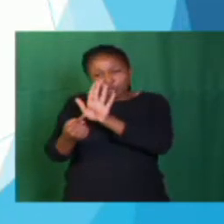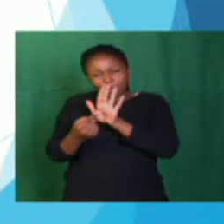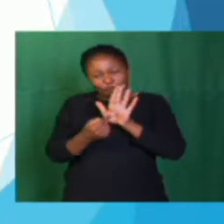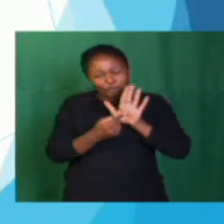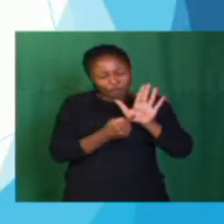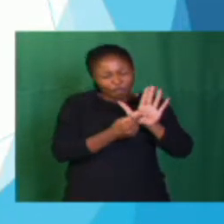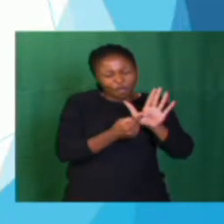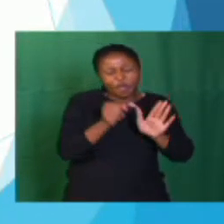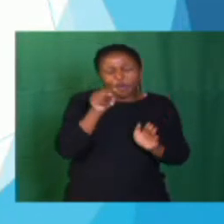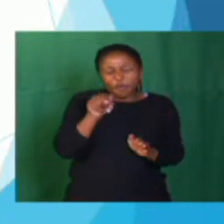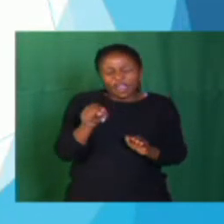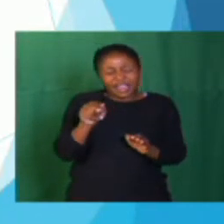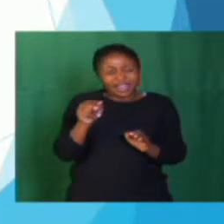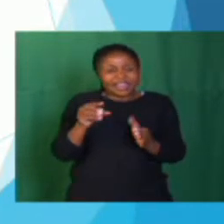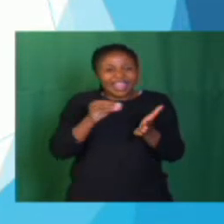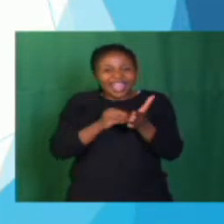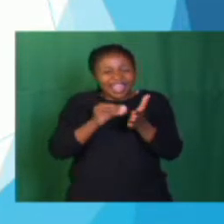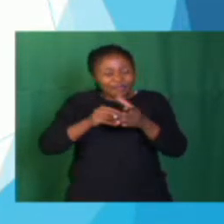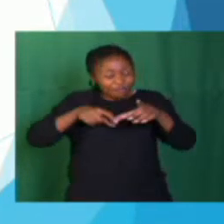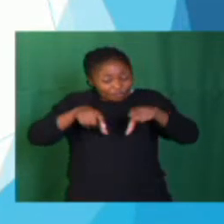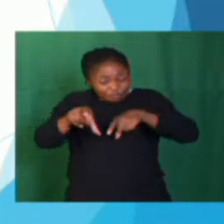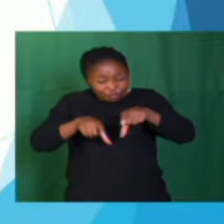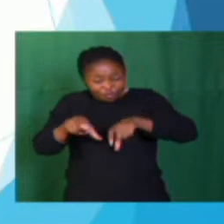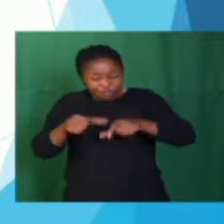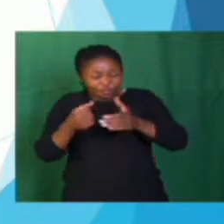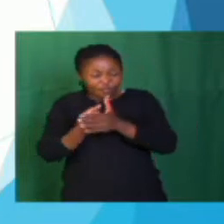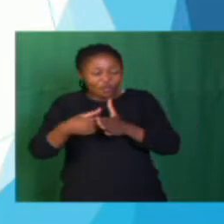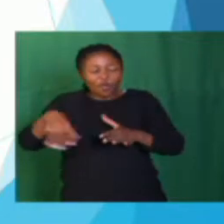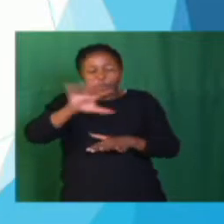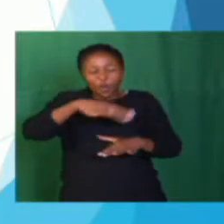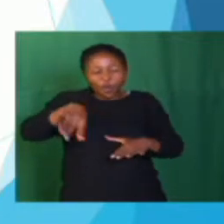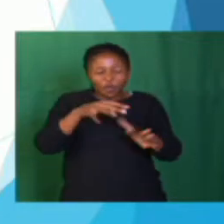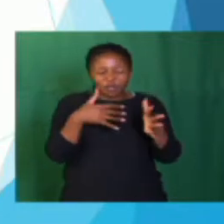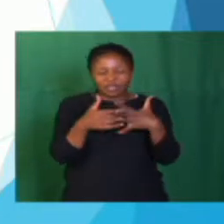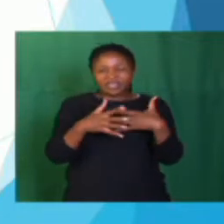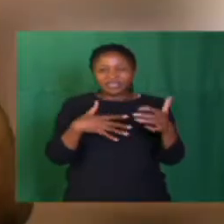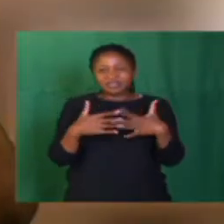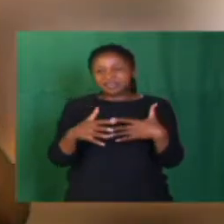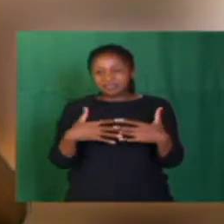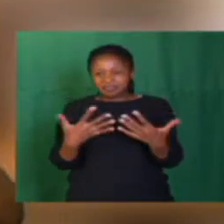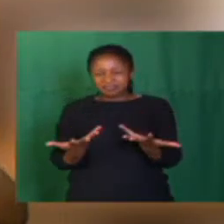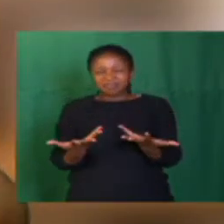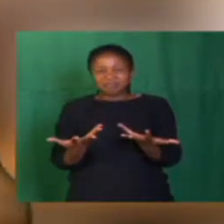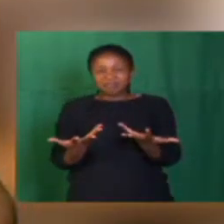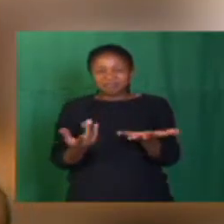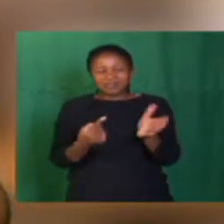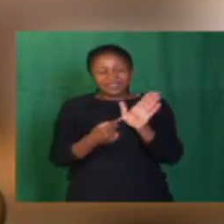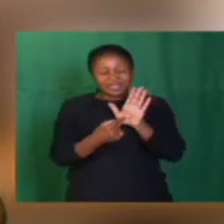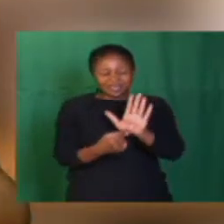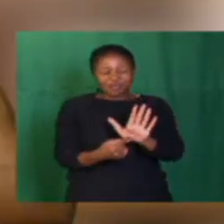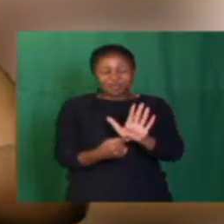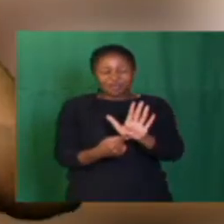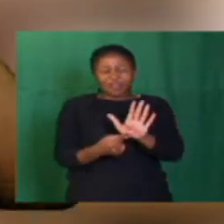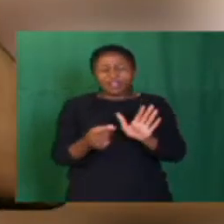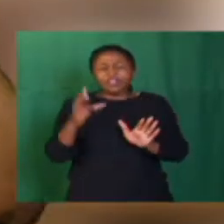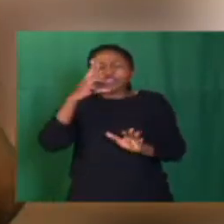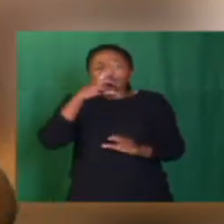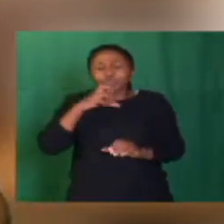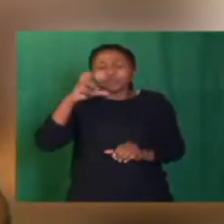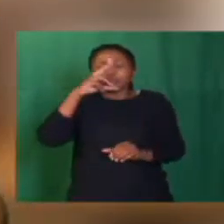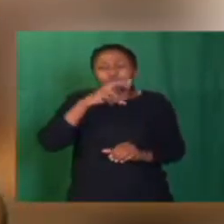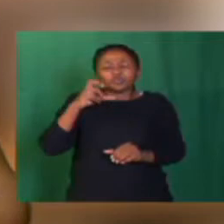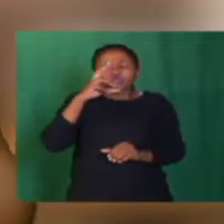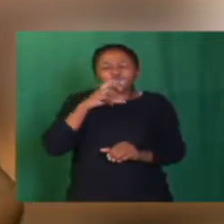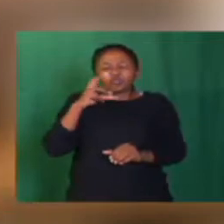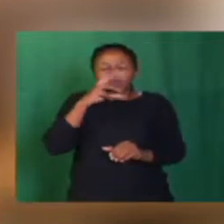intonation patterns. Let me make an example. You are now in a talk, and in this talk, you are talking about something